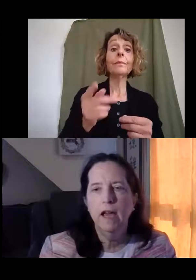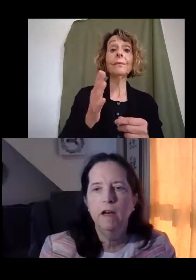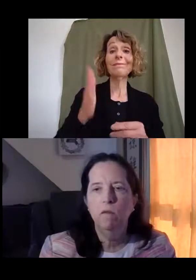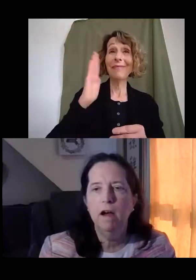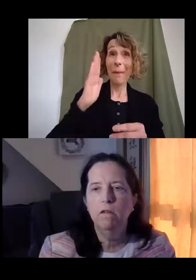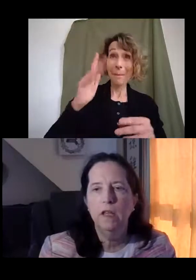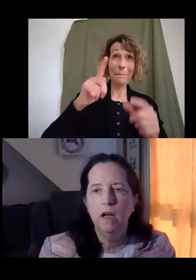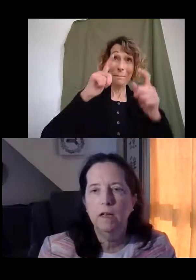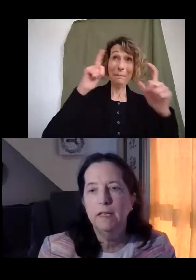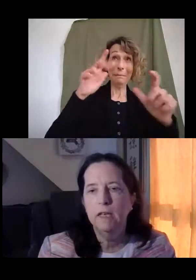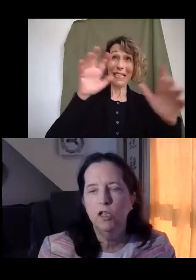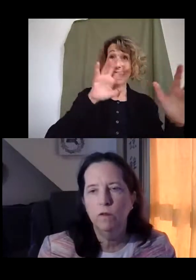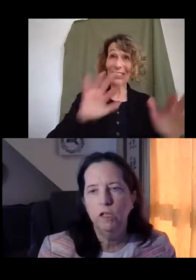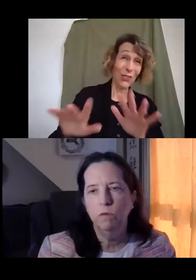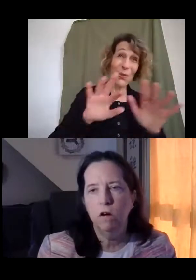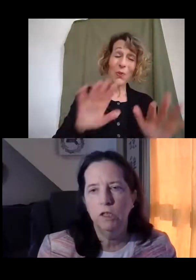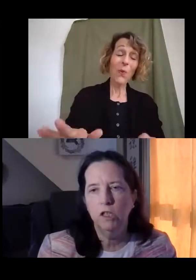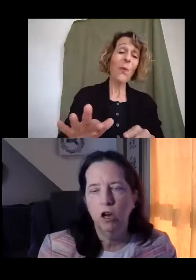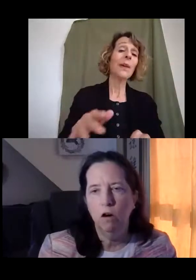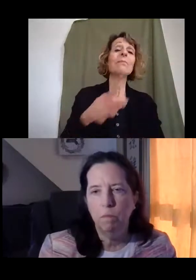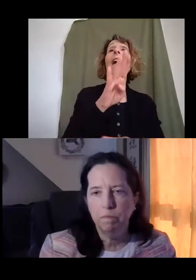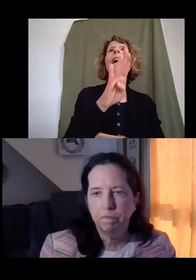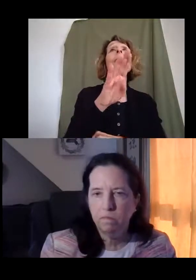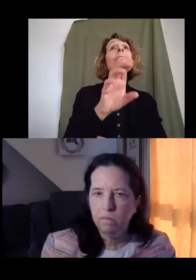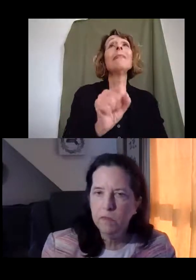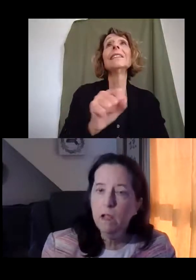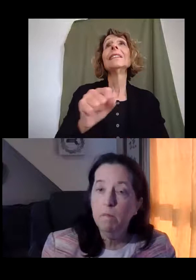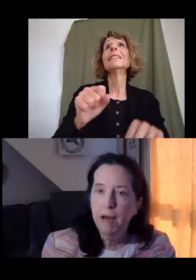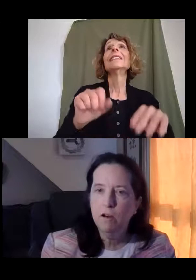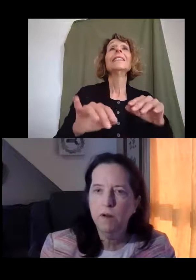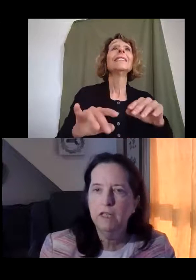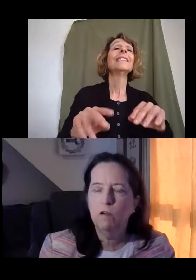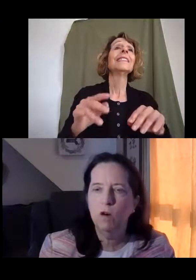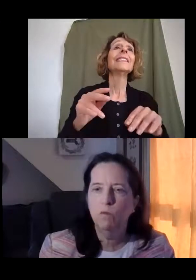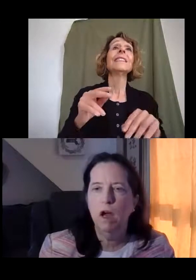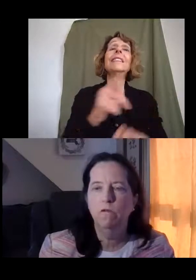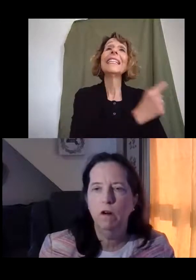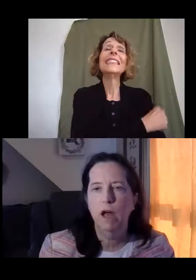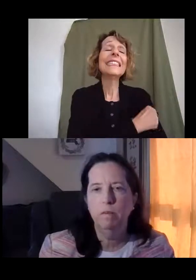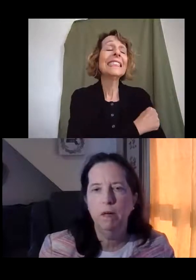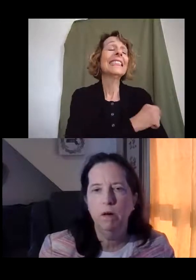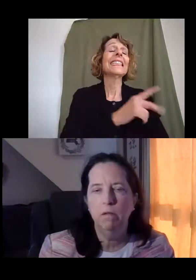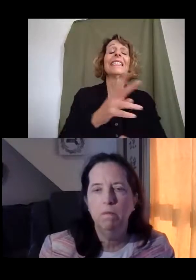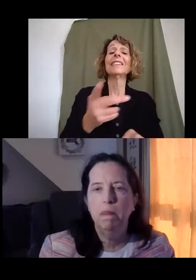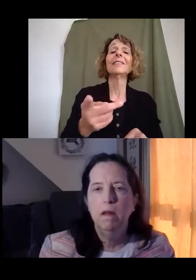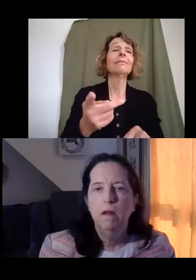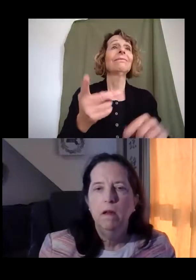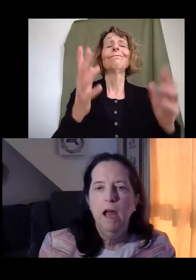in getting around the city streets with all the snow. Paratransit worked well for a lot of